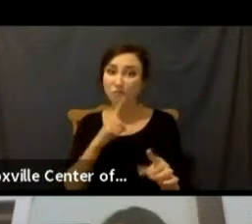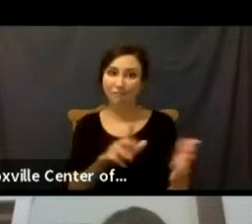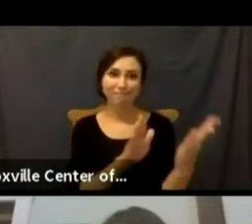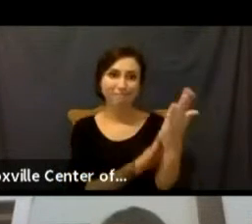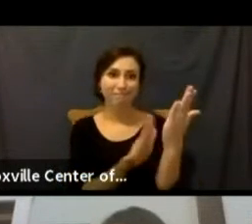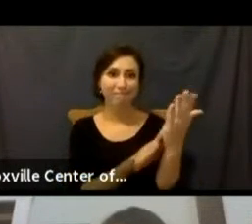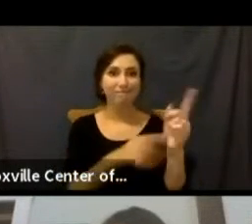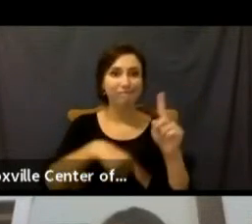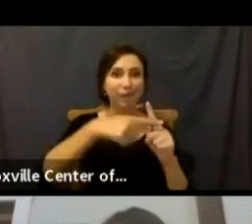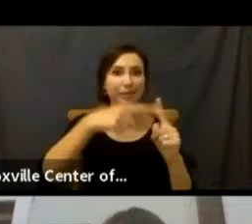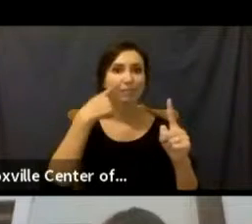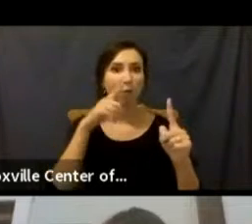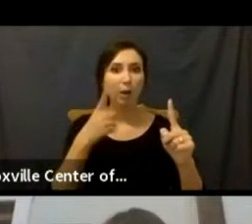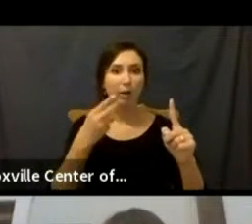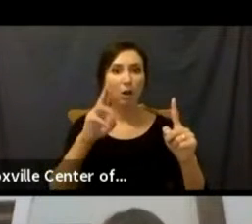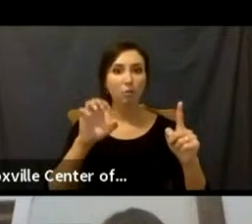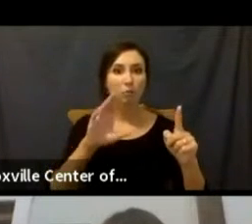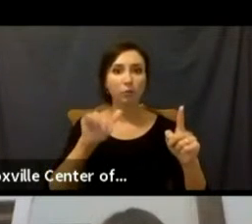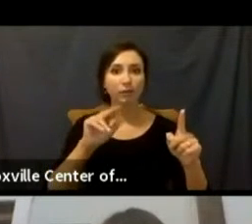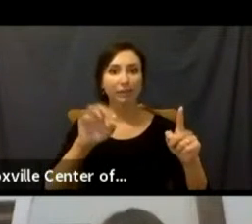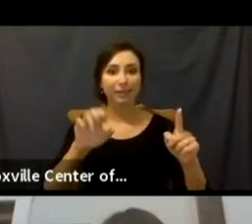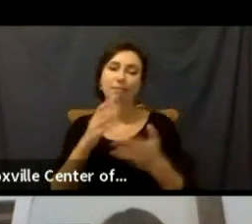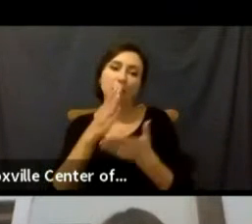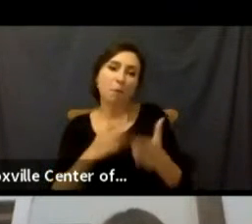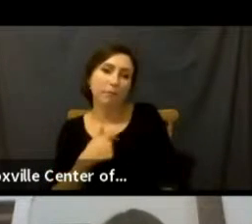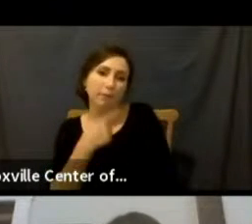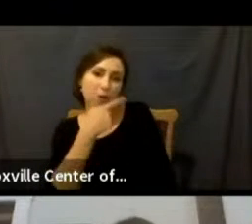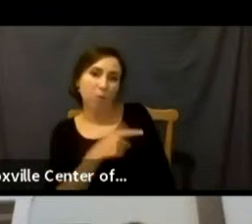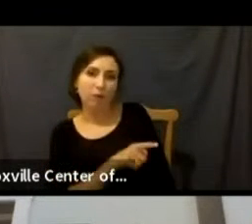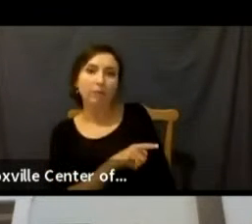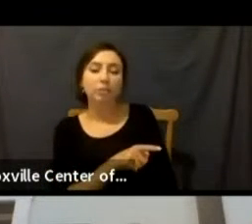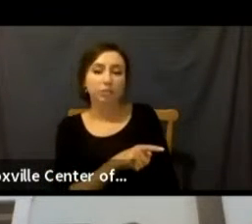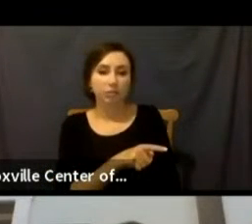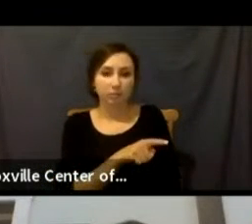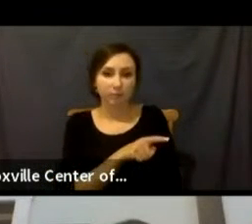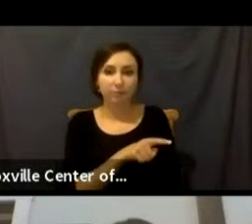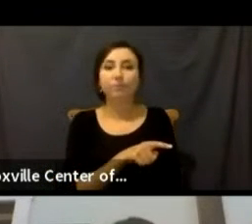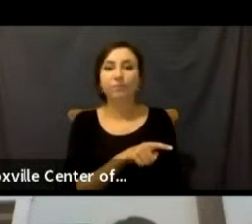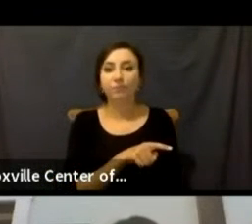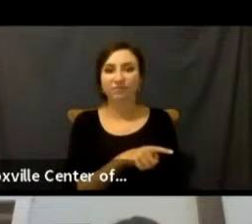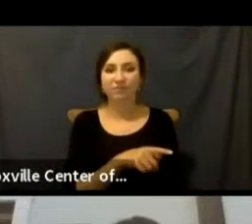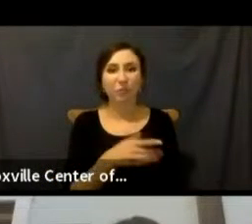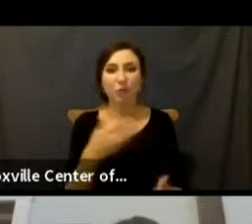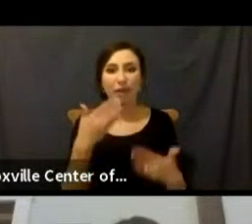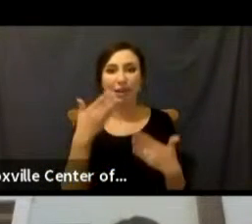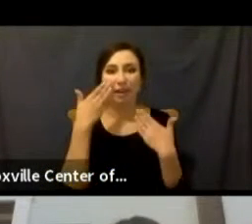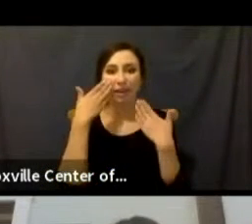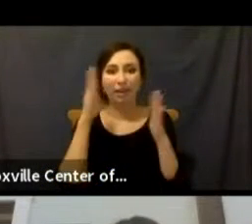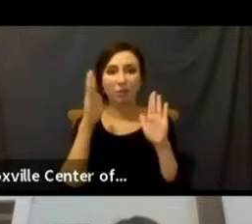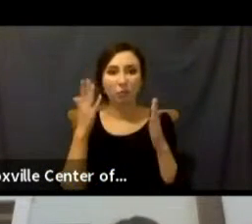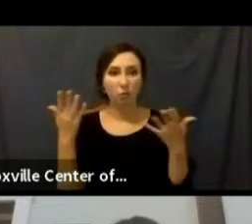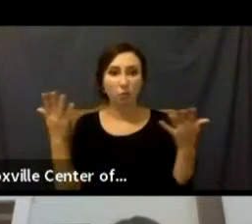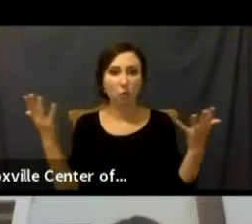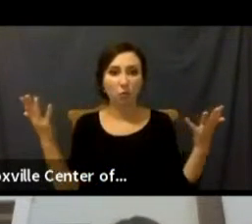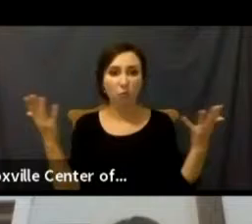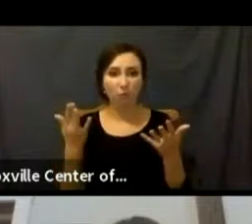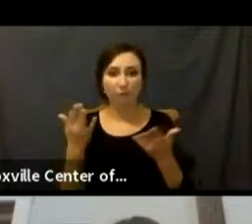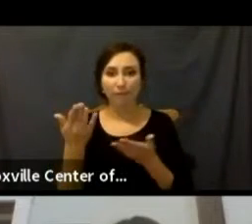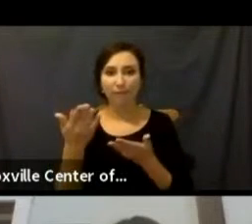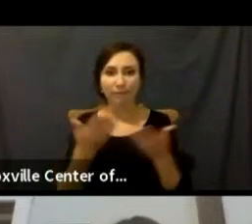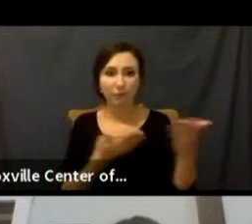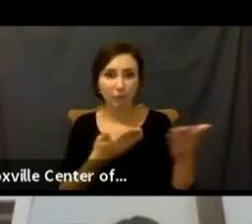Buchanan, at least the parts that I watched. And so I don't know what it really serves is